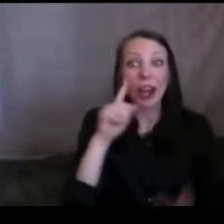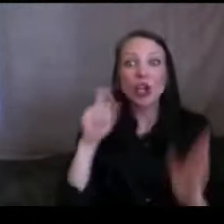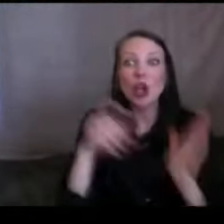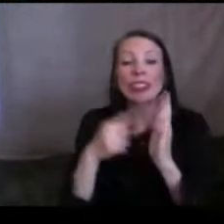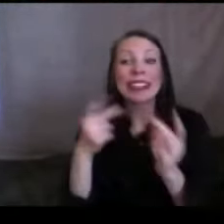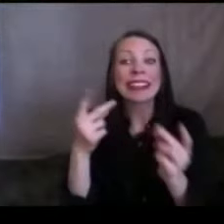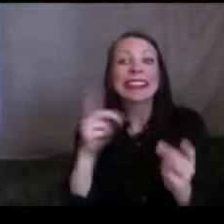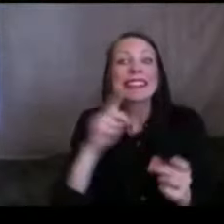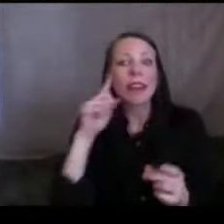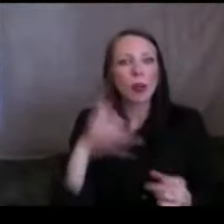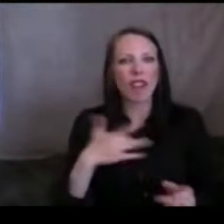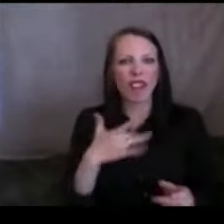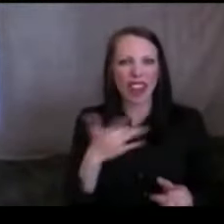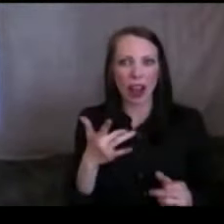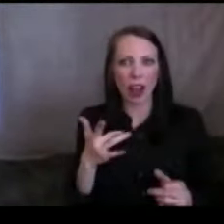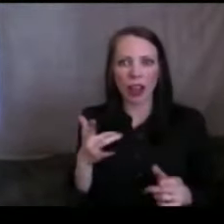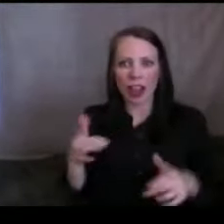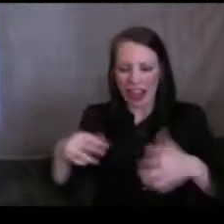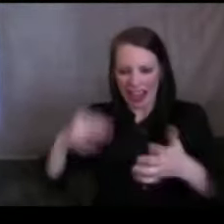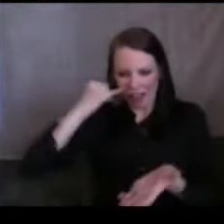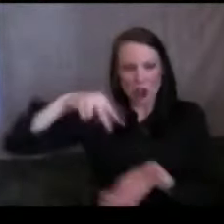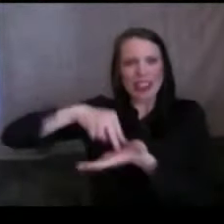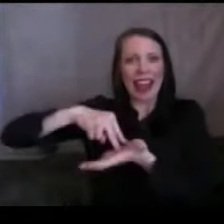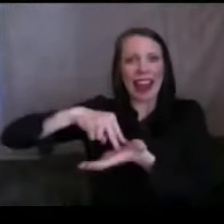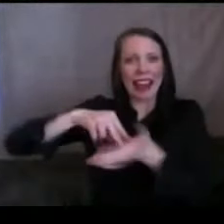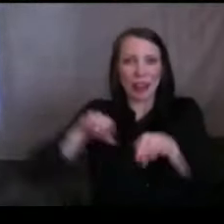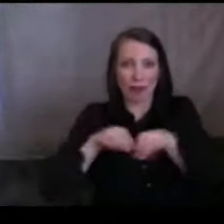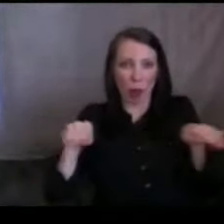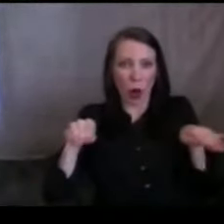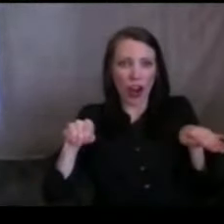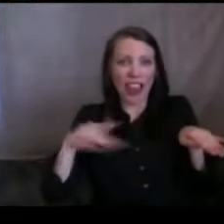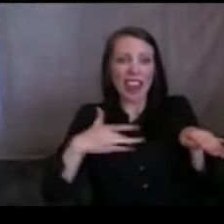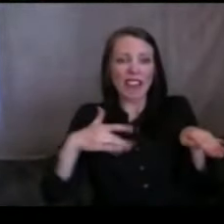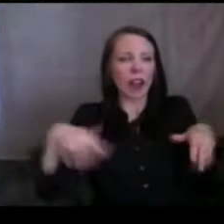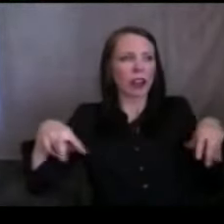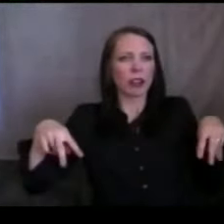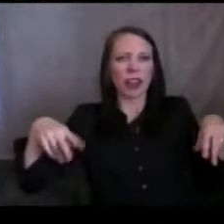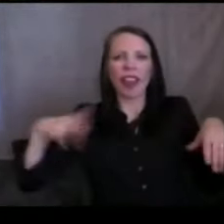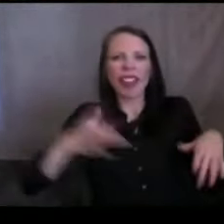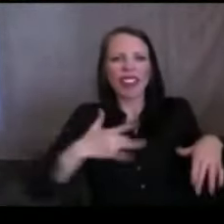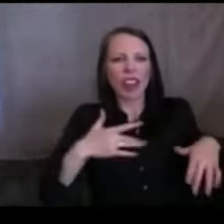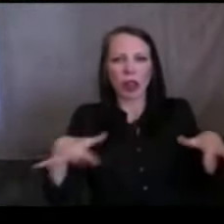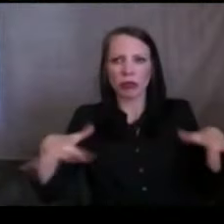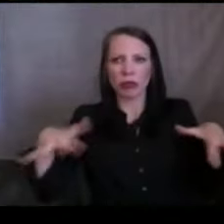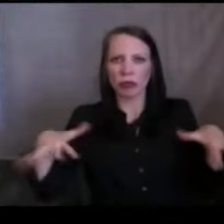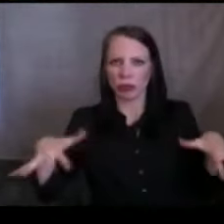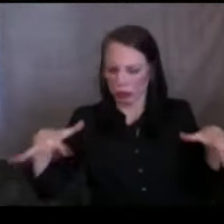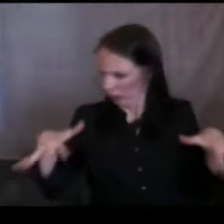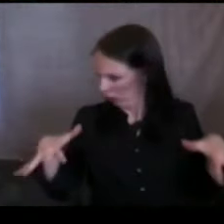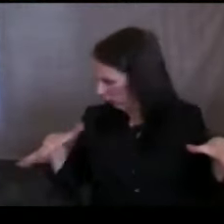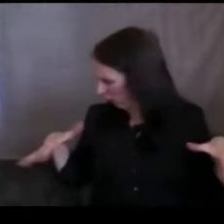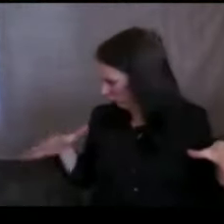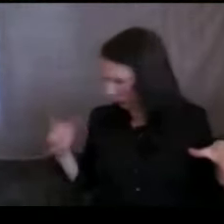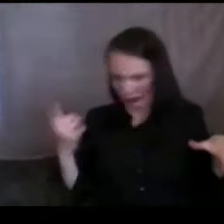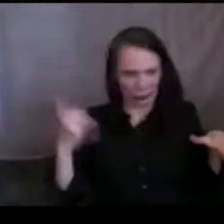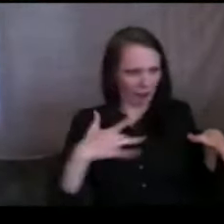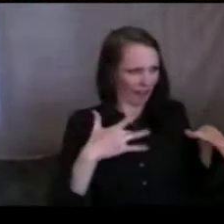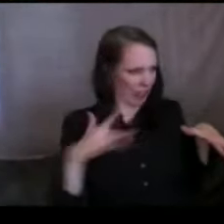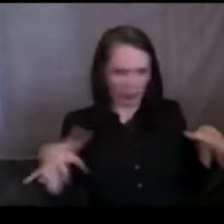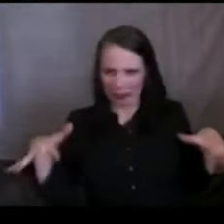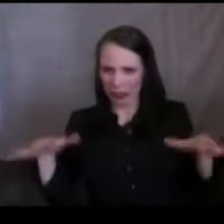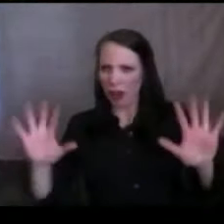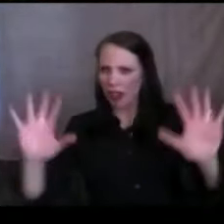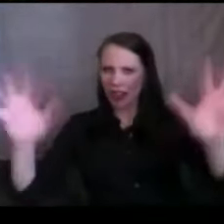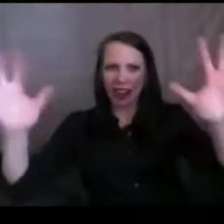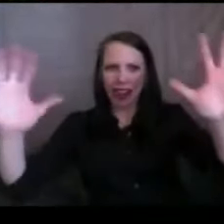they can feel from when they stand. You know, like from the floor or the equipment next to it, so they're shaking or something like that, and they can feel that right